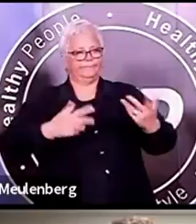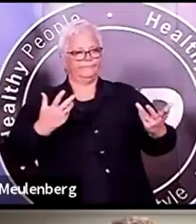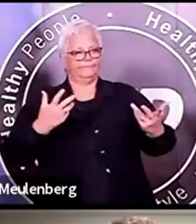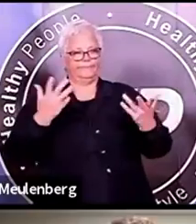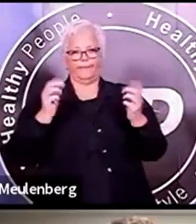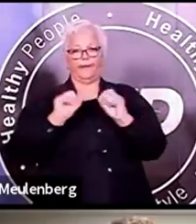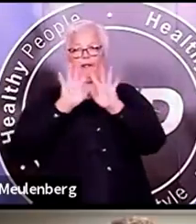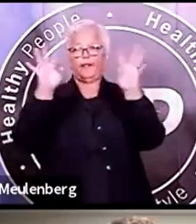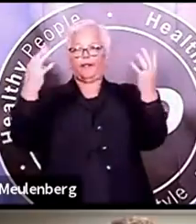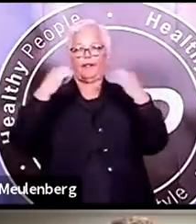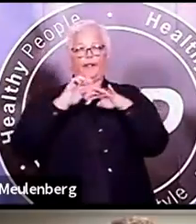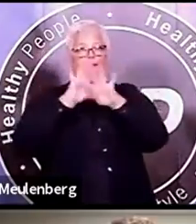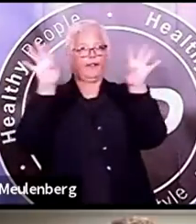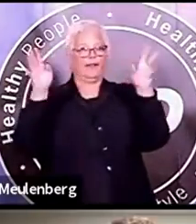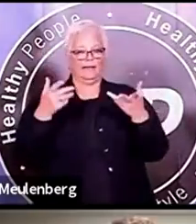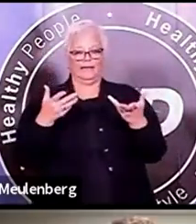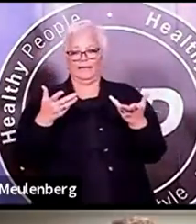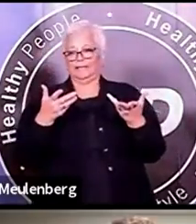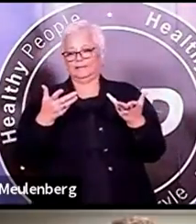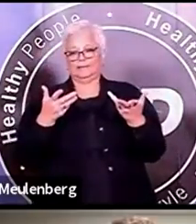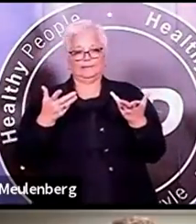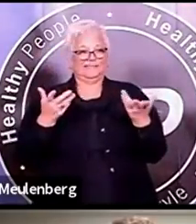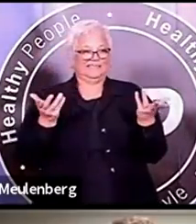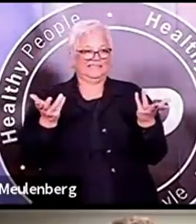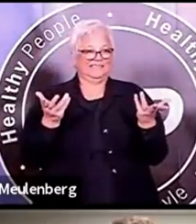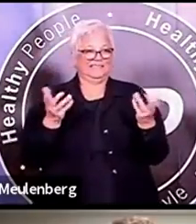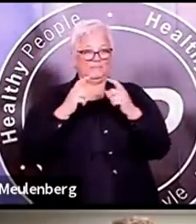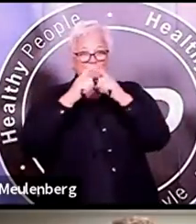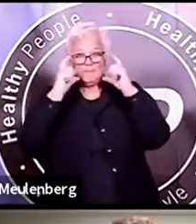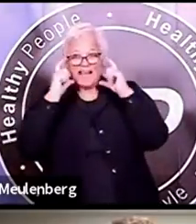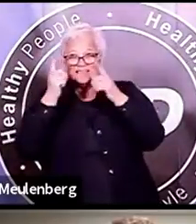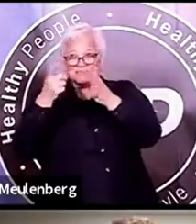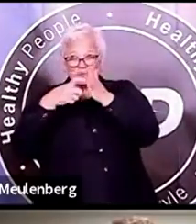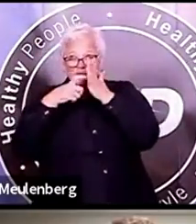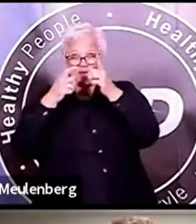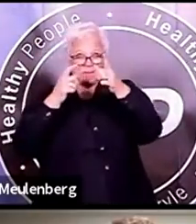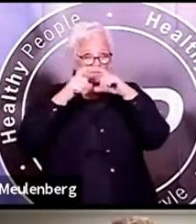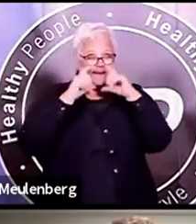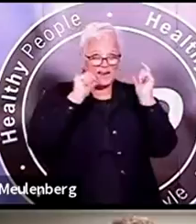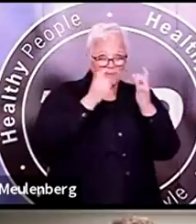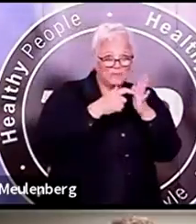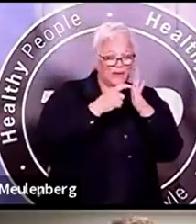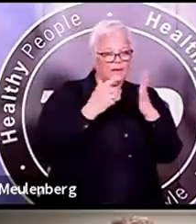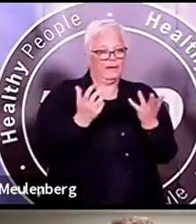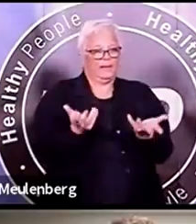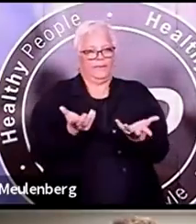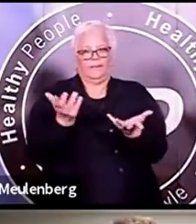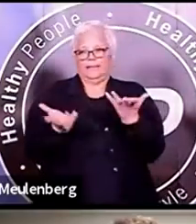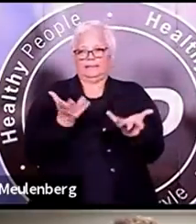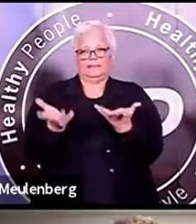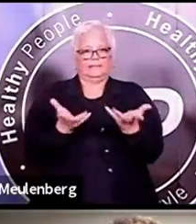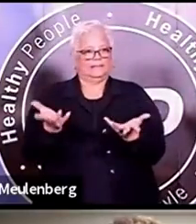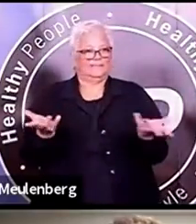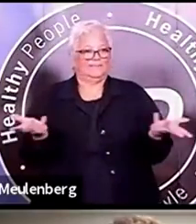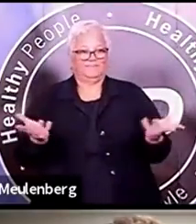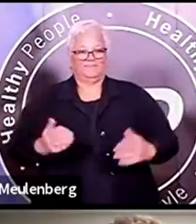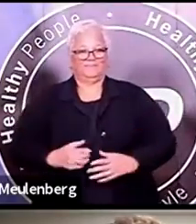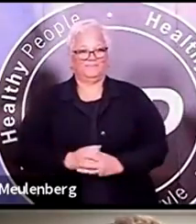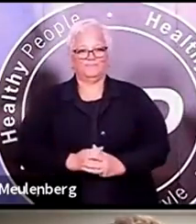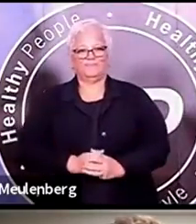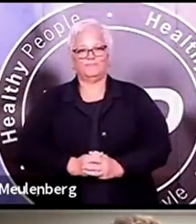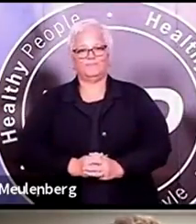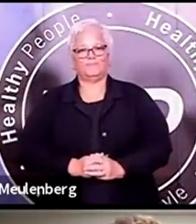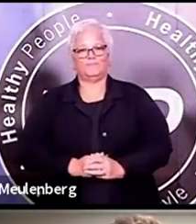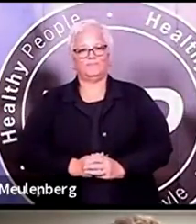not necessarily the most densely populated in the United States. They are the cities that have